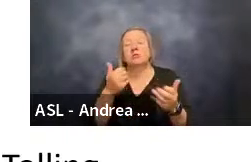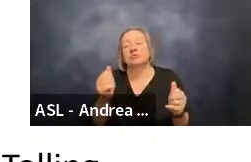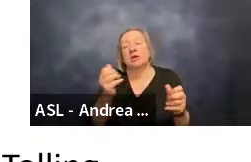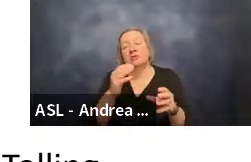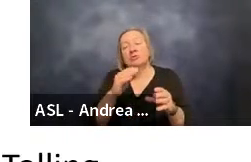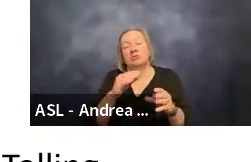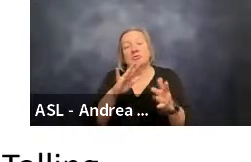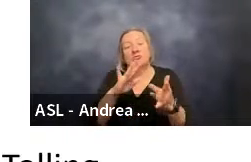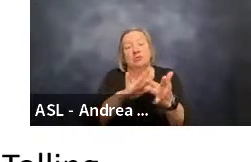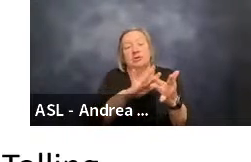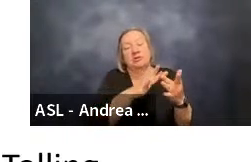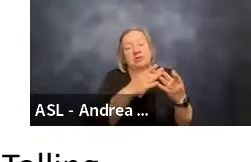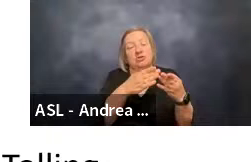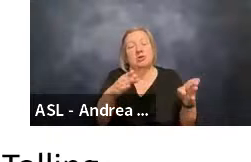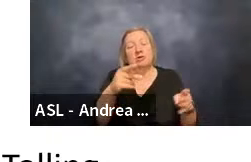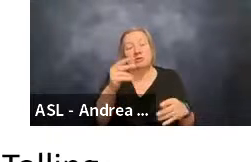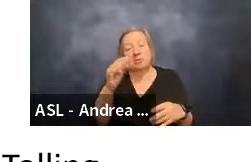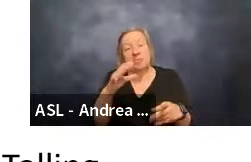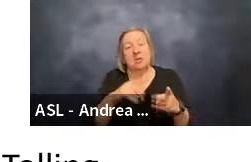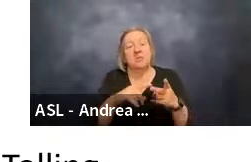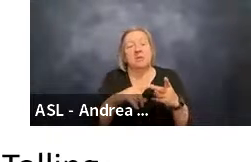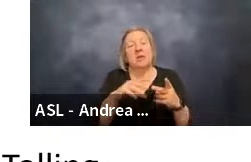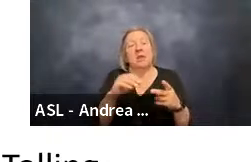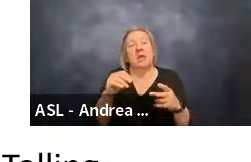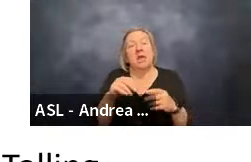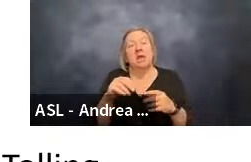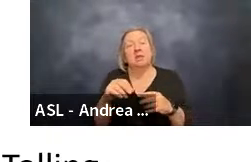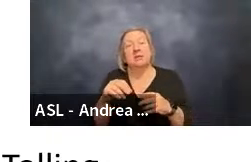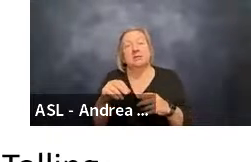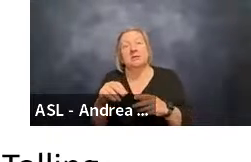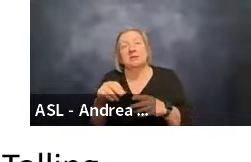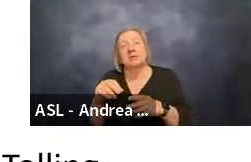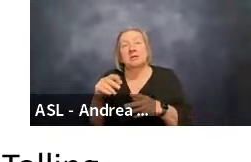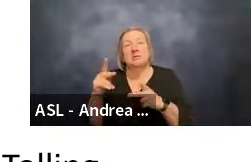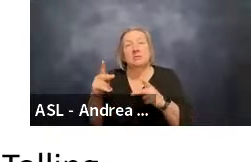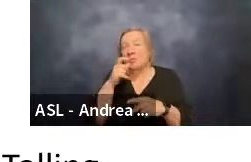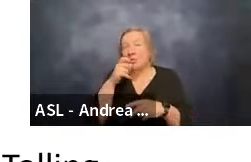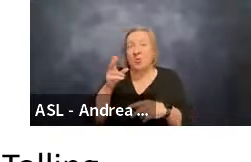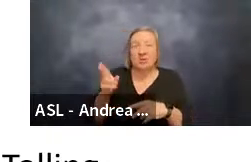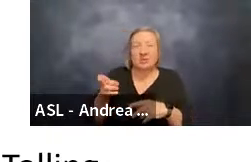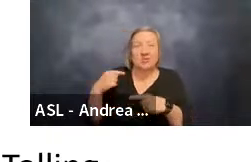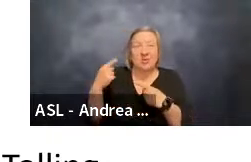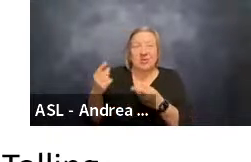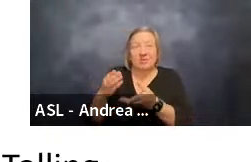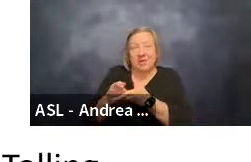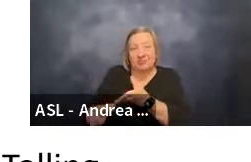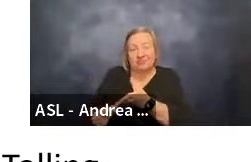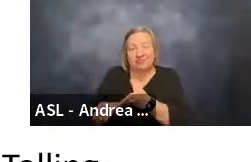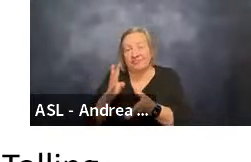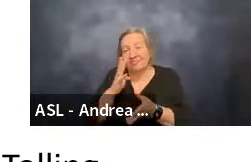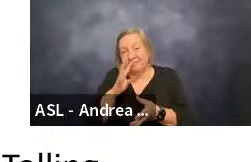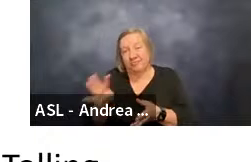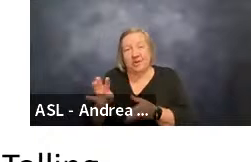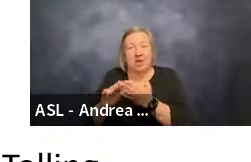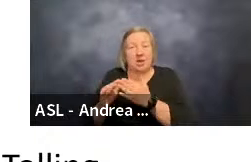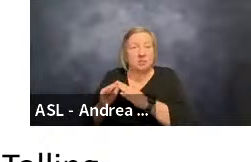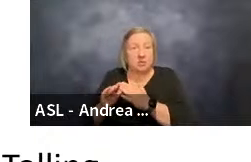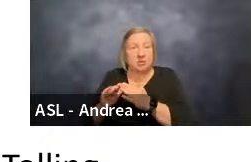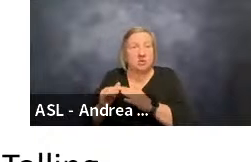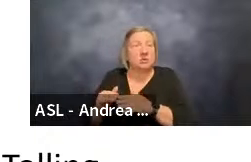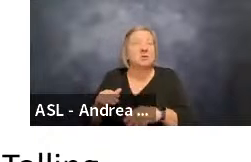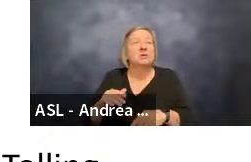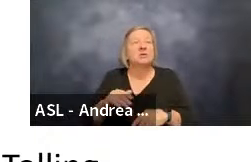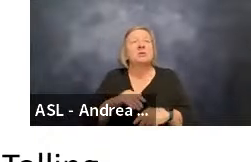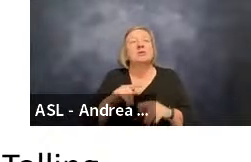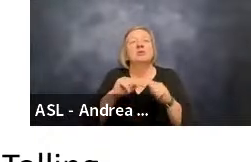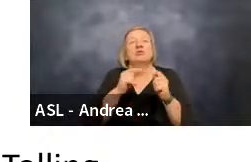general public as well as historically disadvantaged and marginalized communities. In terms of travel consultation,